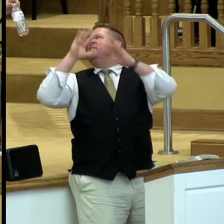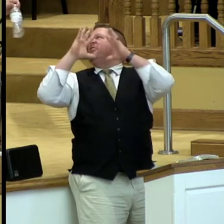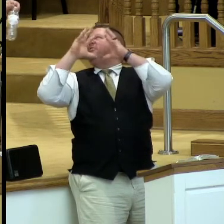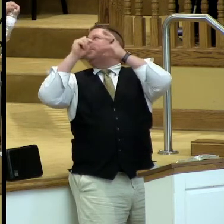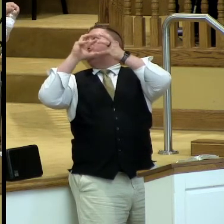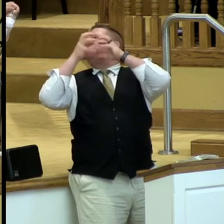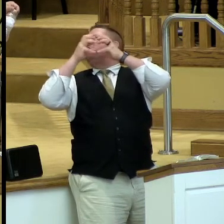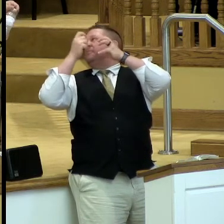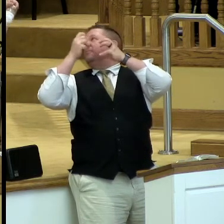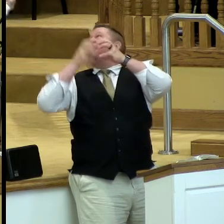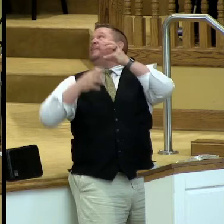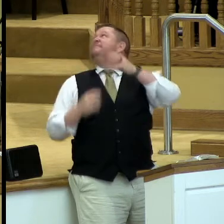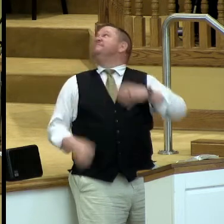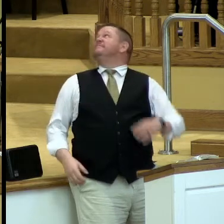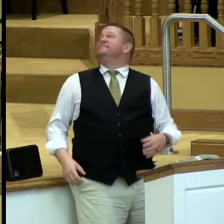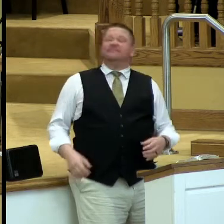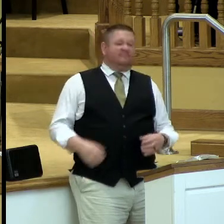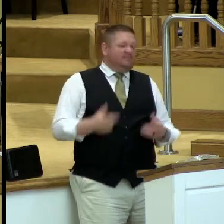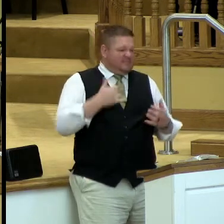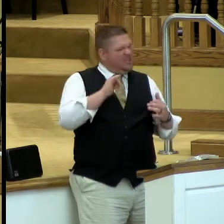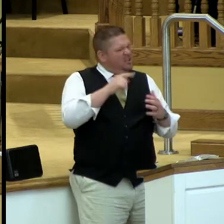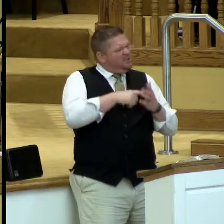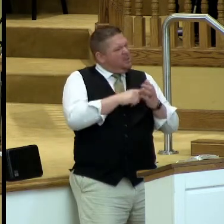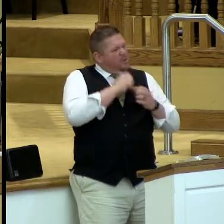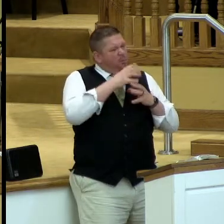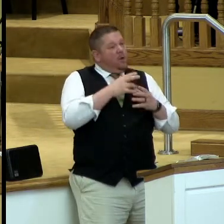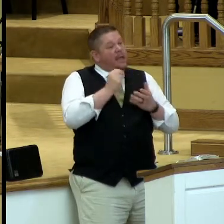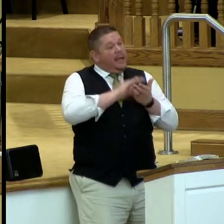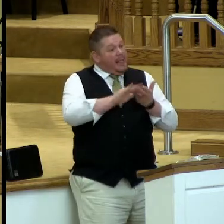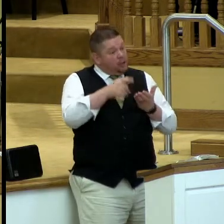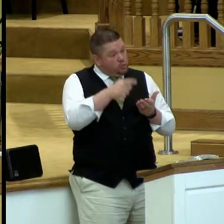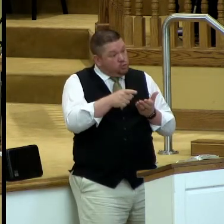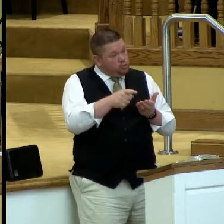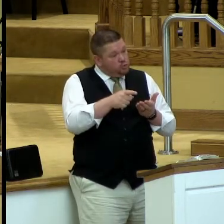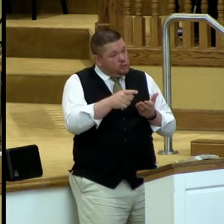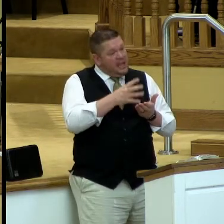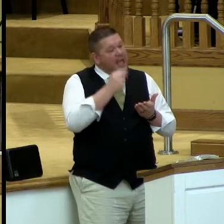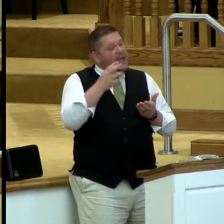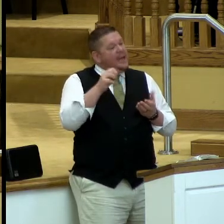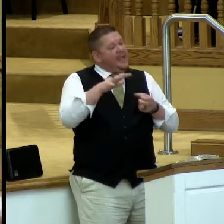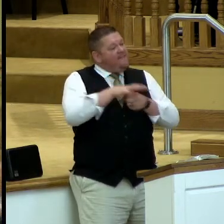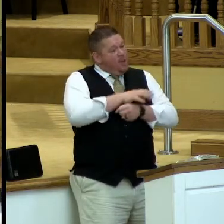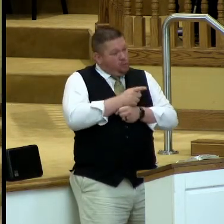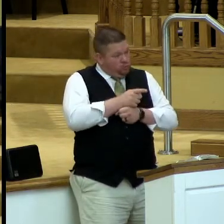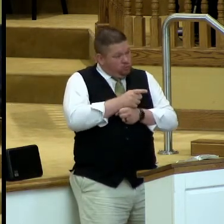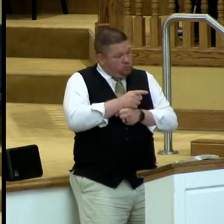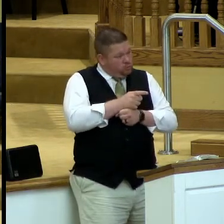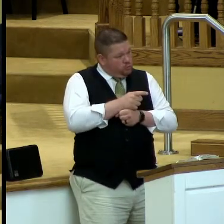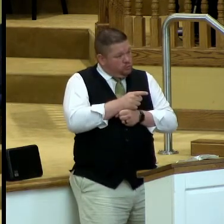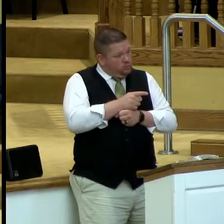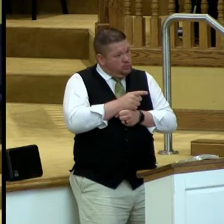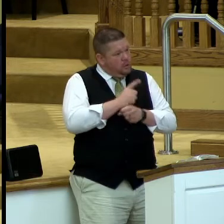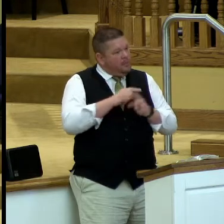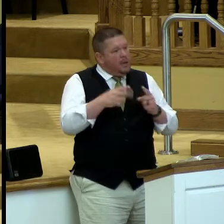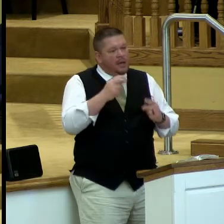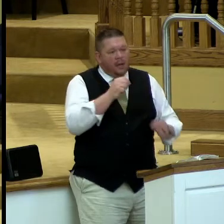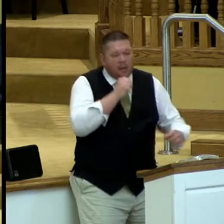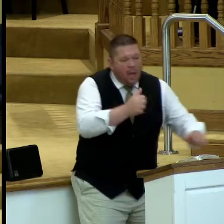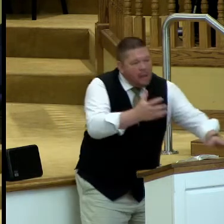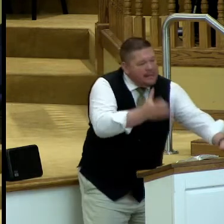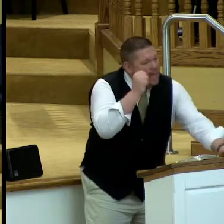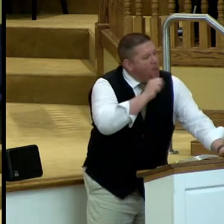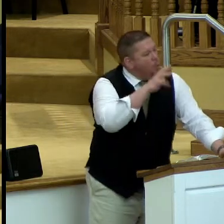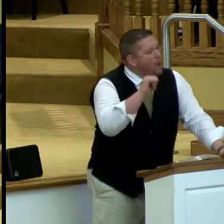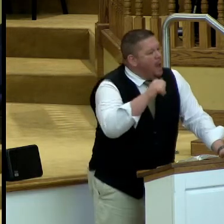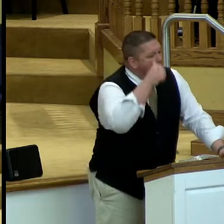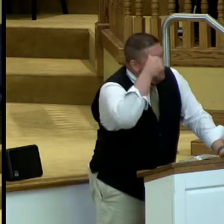little deformations in there, right? He cleanses you, and he fills you, but he's not going to